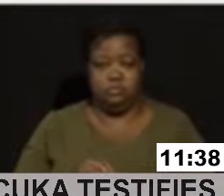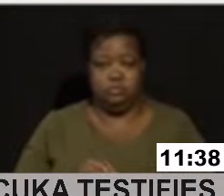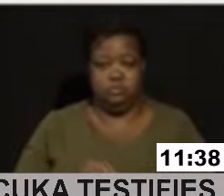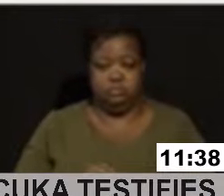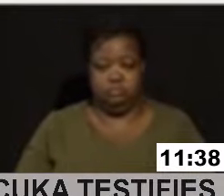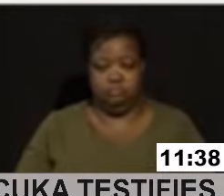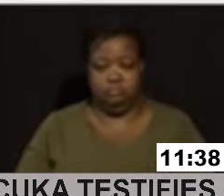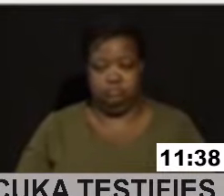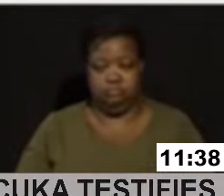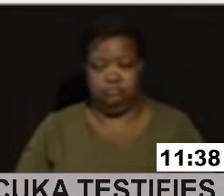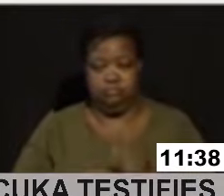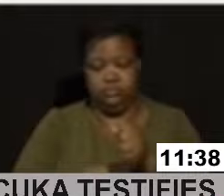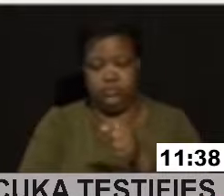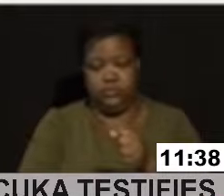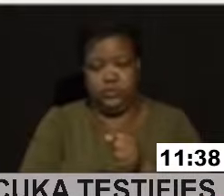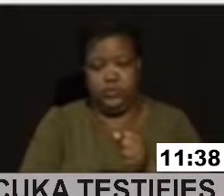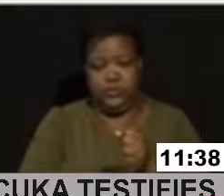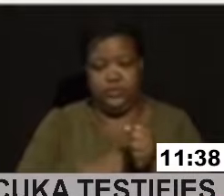office.